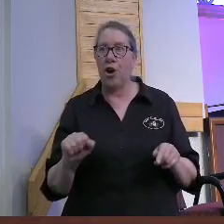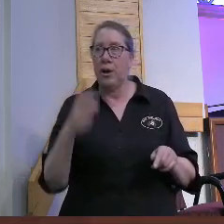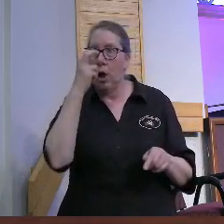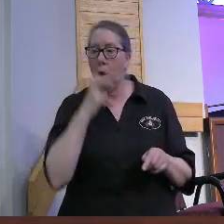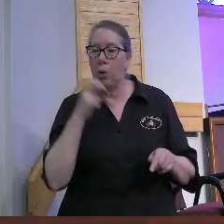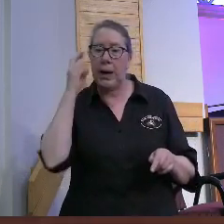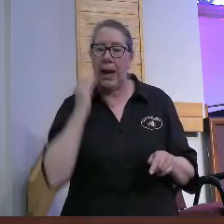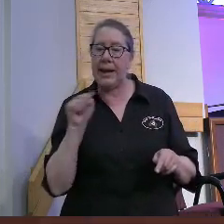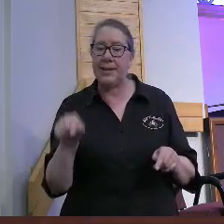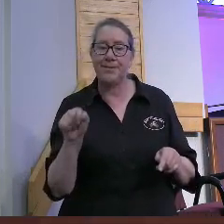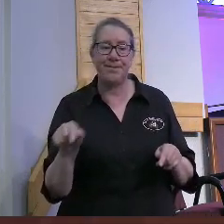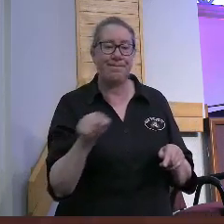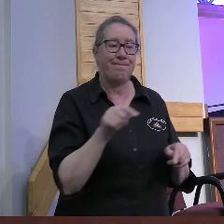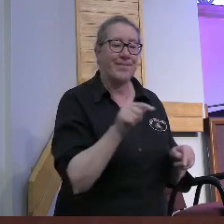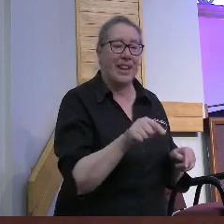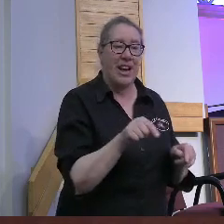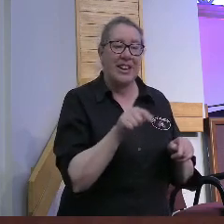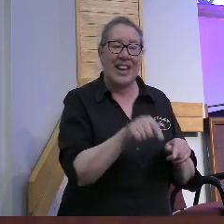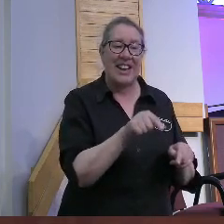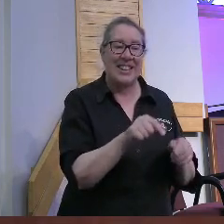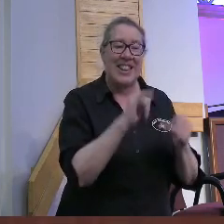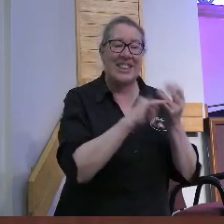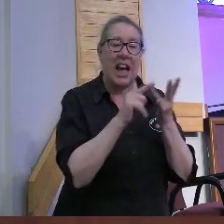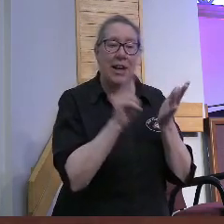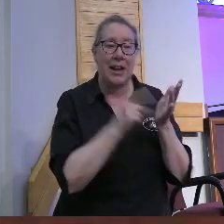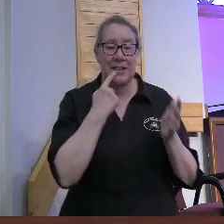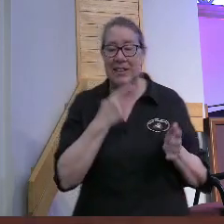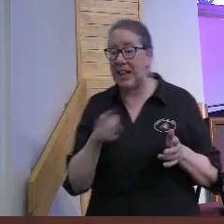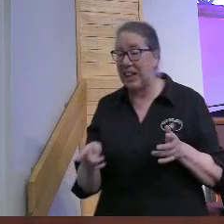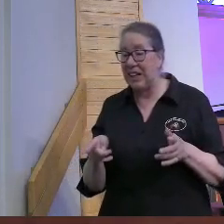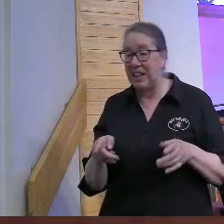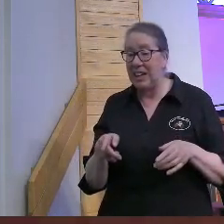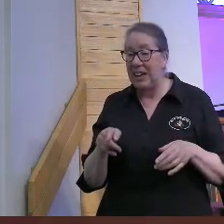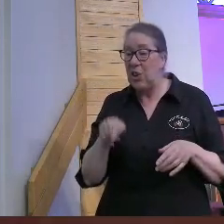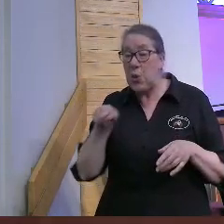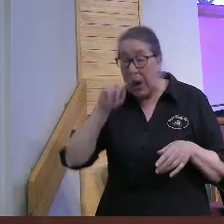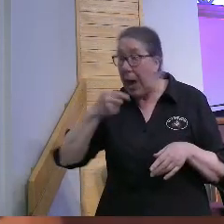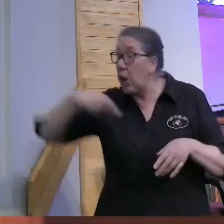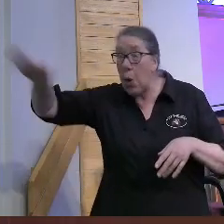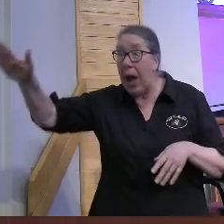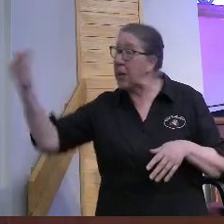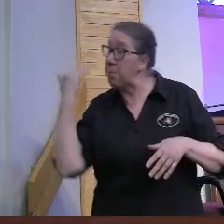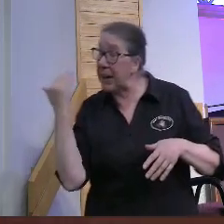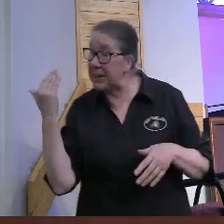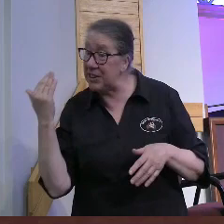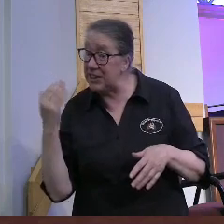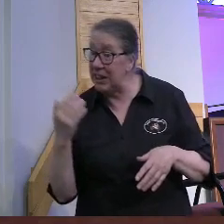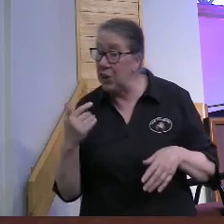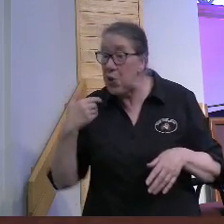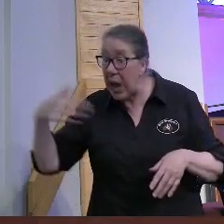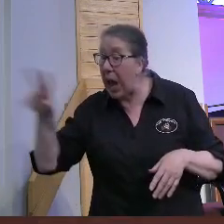you know what she said to her son? Her son just happens to be in his 70s. But she said, Anthony, you can't scare me with